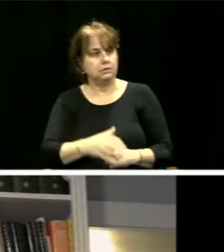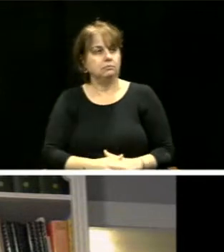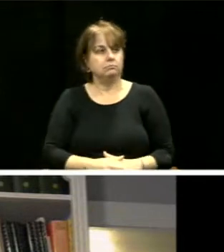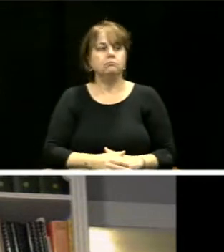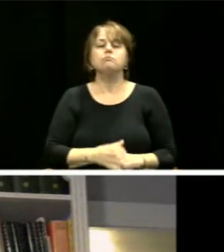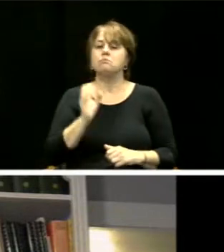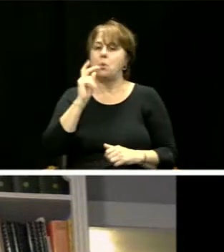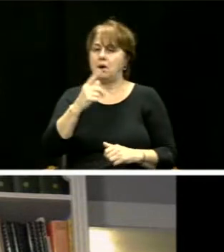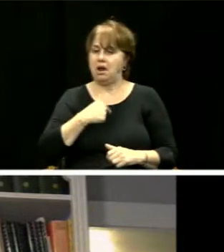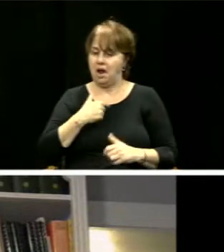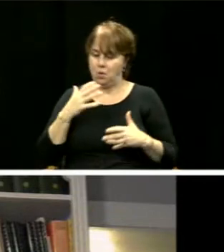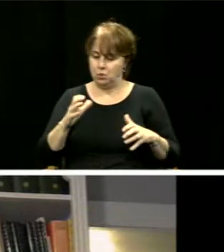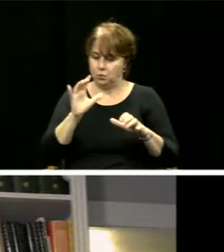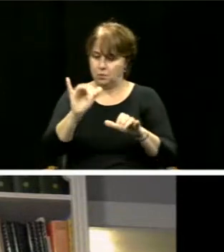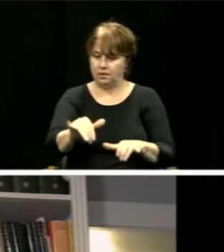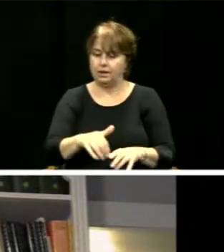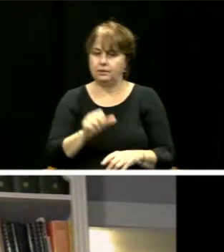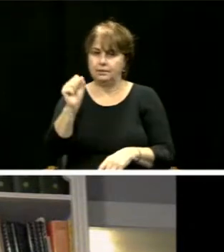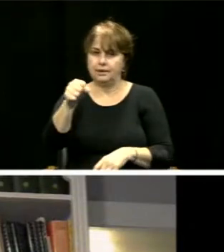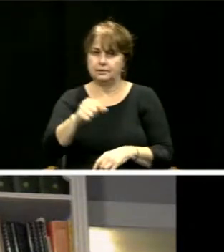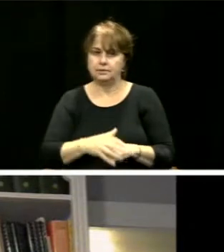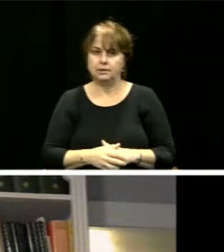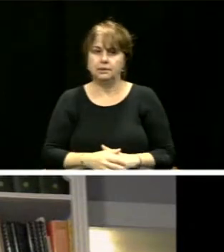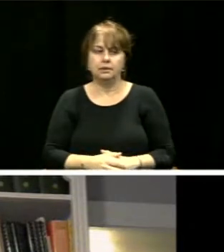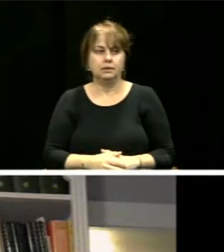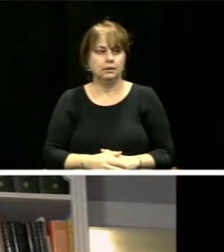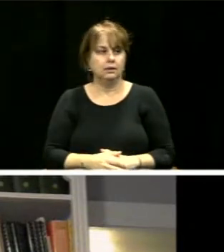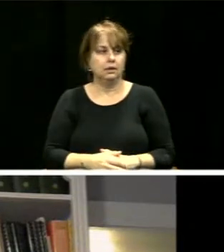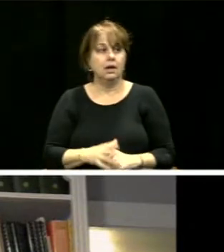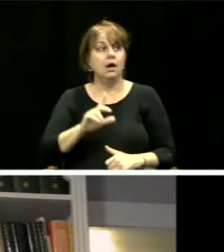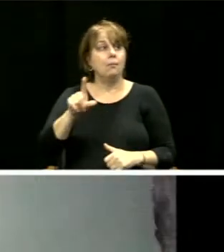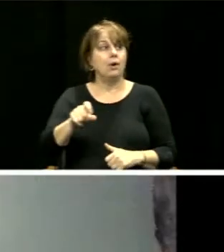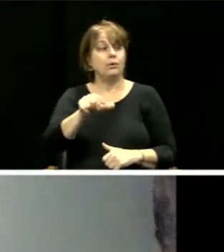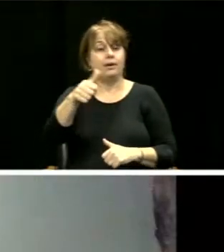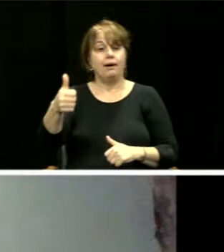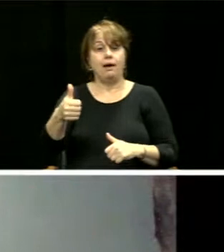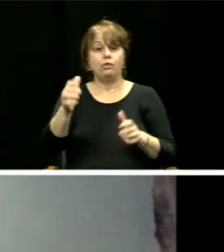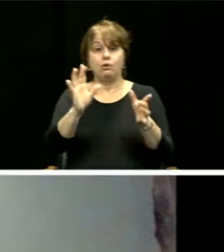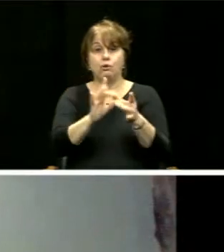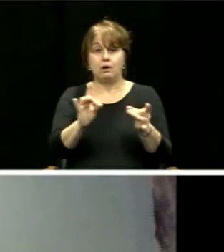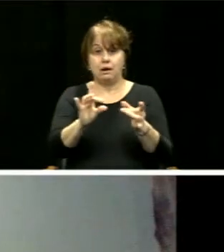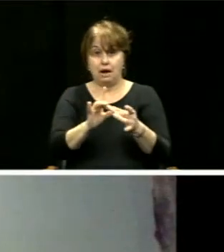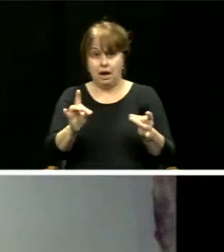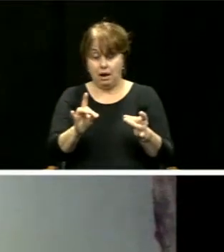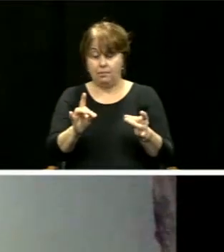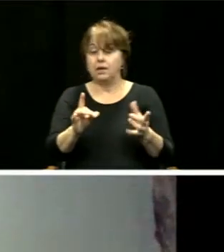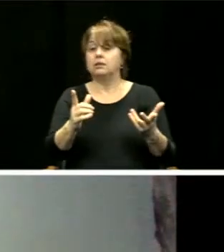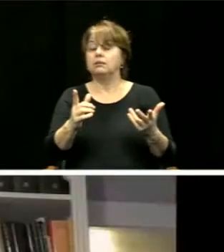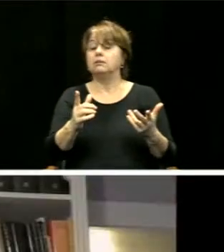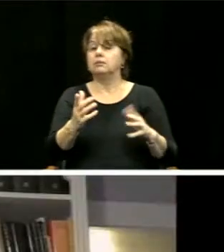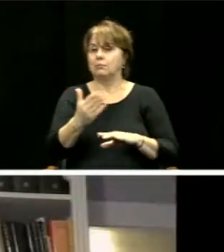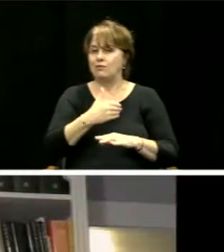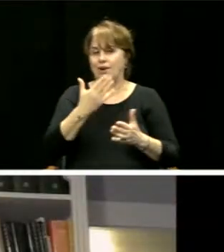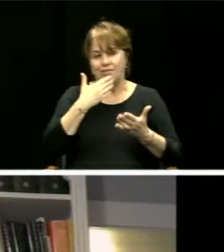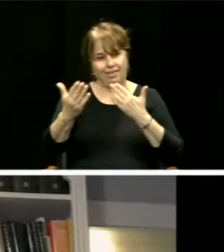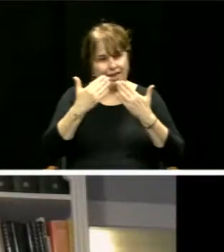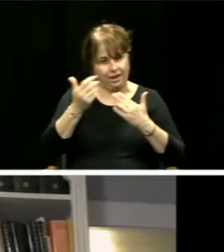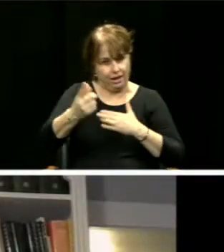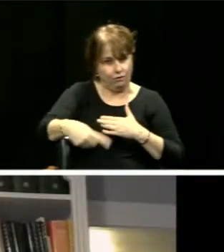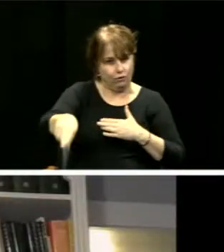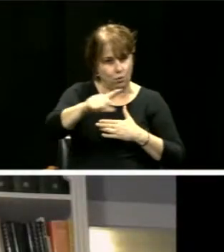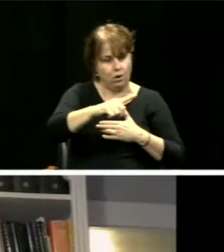that. Yeah, I just want to make sure. My Yeah. my only other comment, besides thanking everybody for a really, really